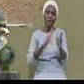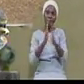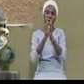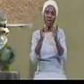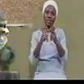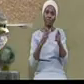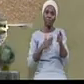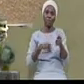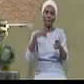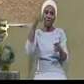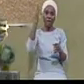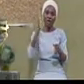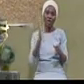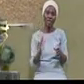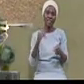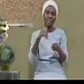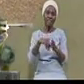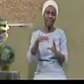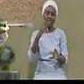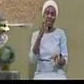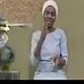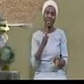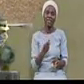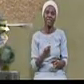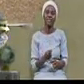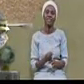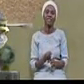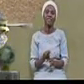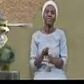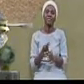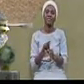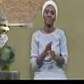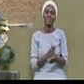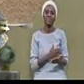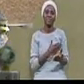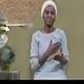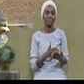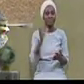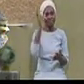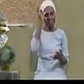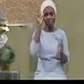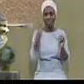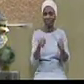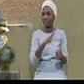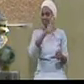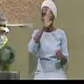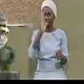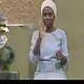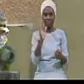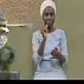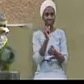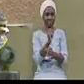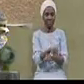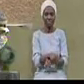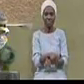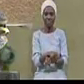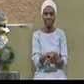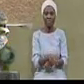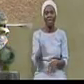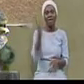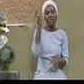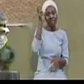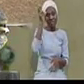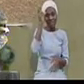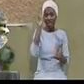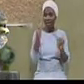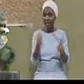When I pray to the Lord in faith, Satan can never conquer me.